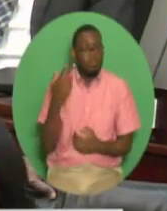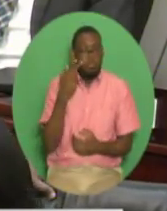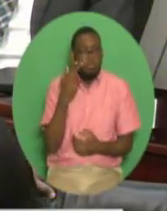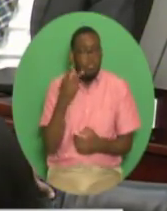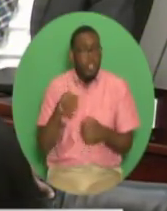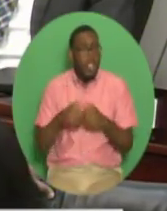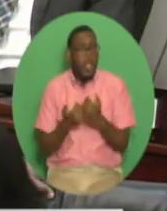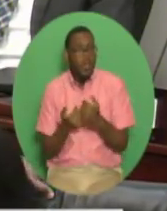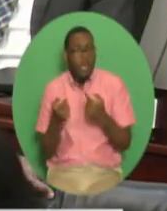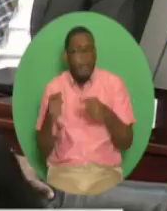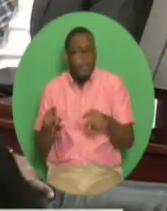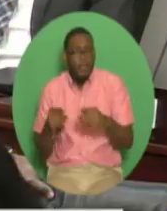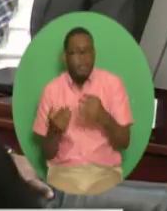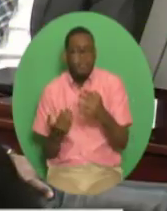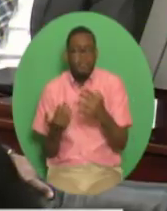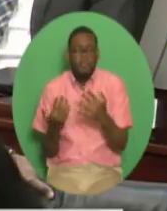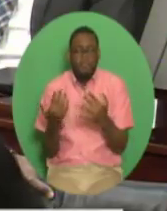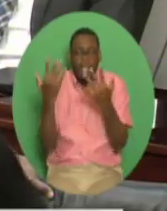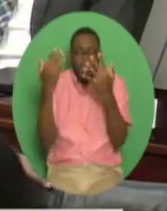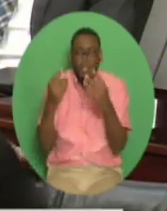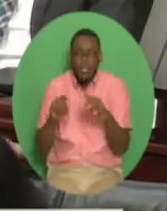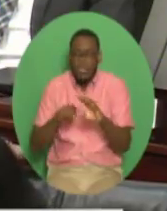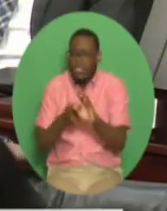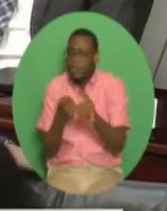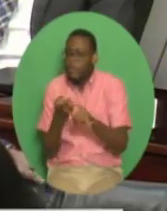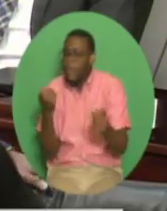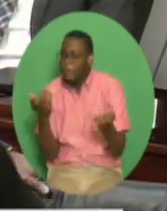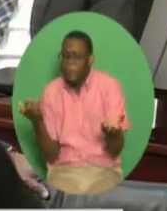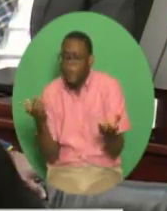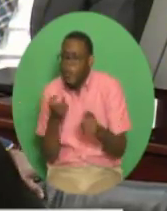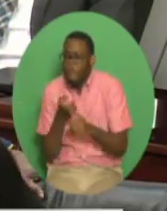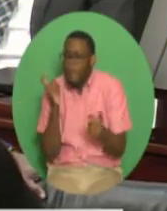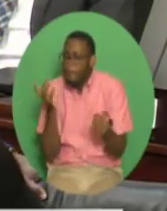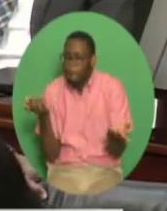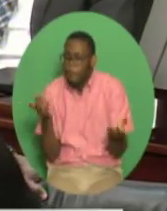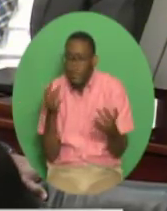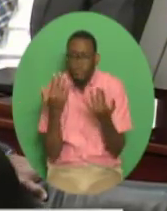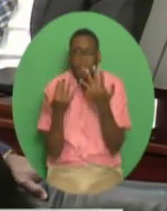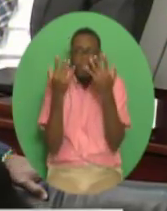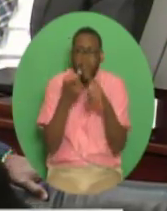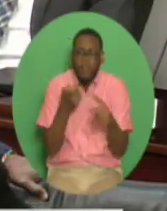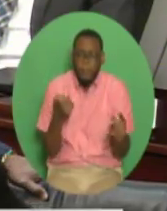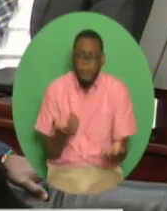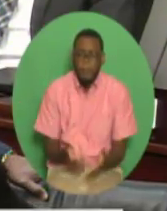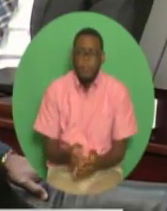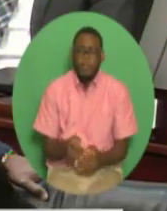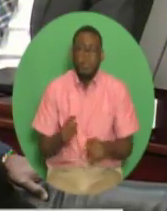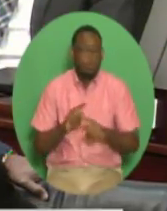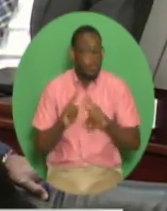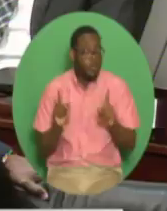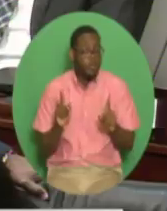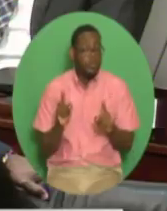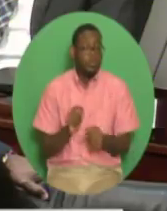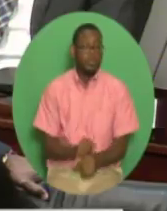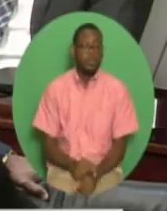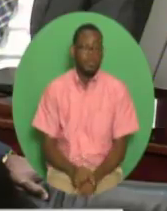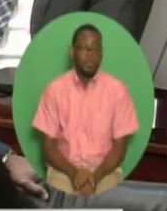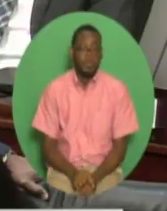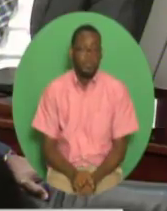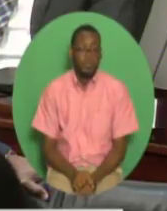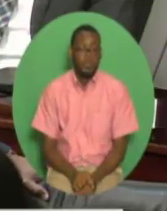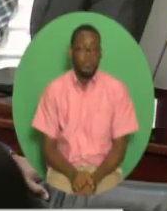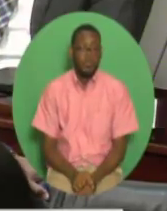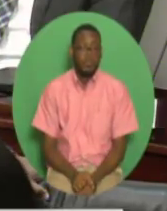reason for the fire. We don't know at this stage. However, it has